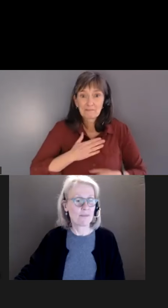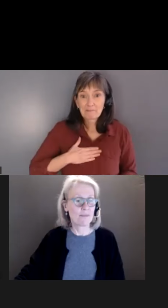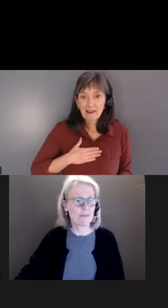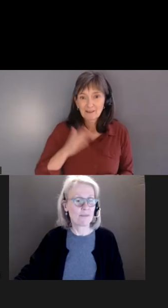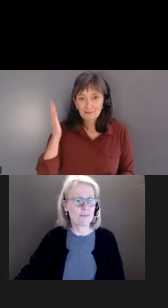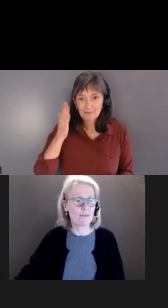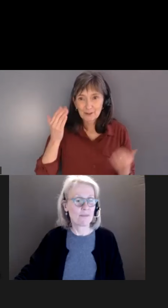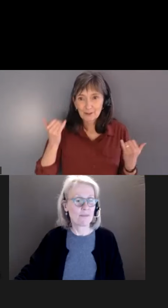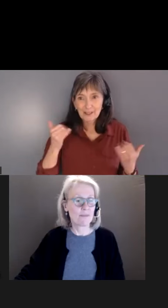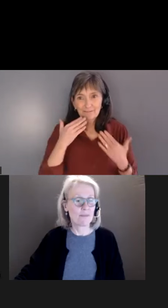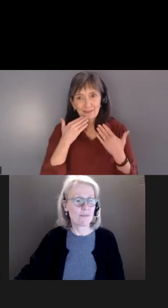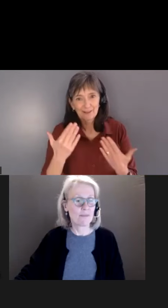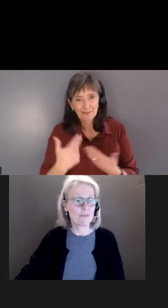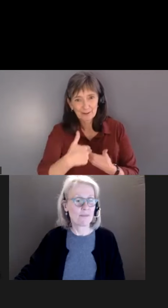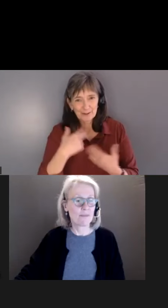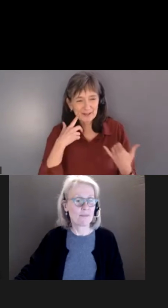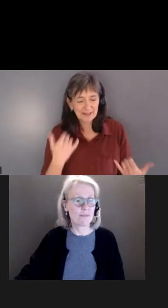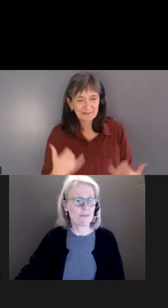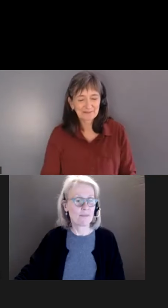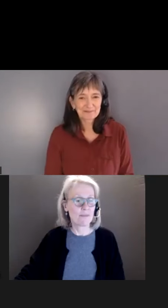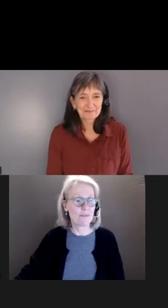very much for joining us today.